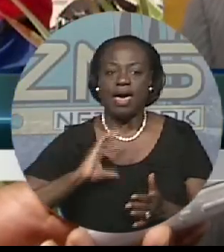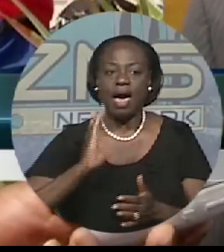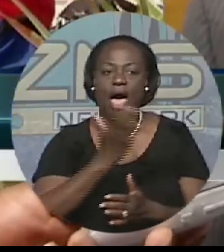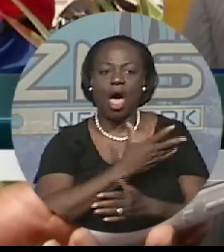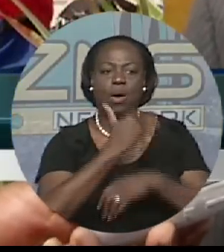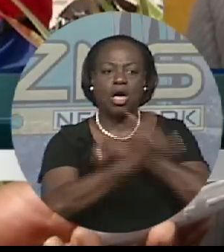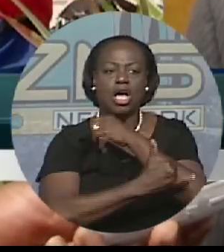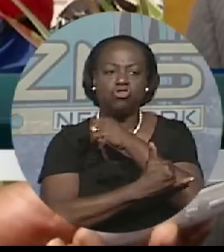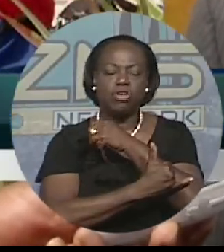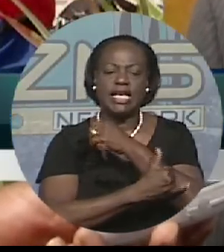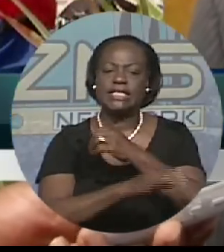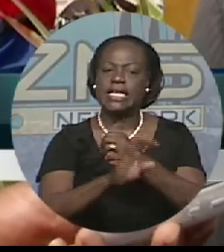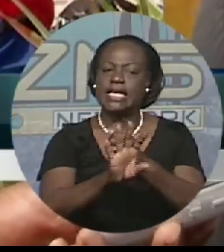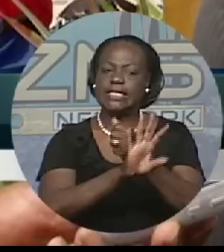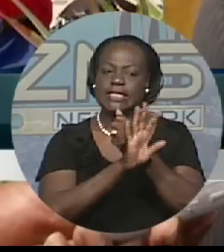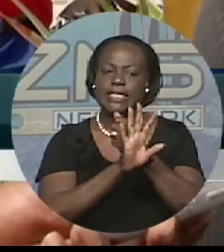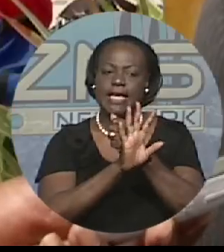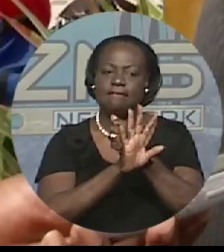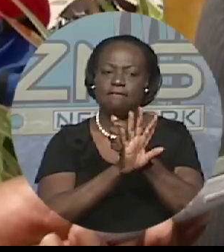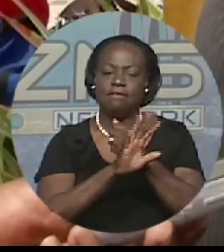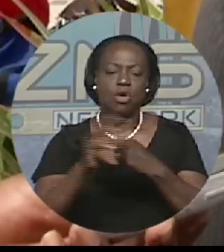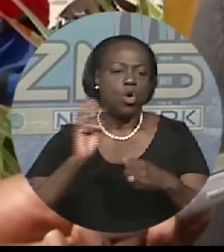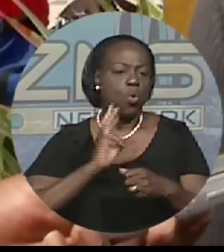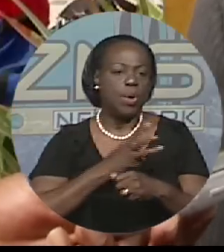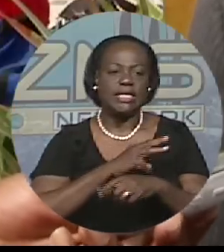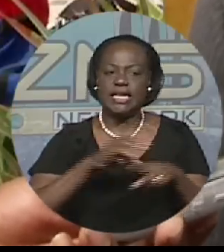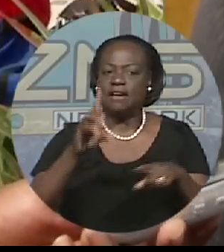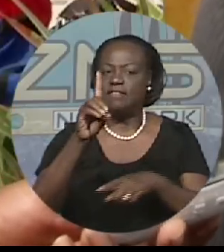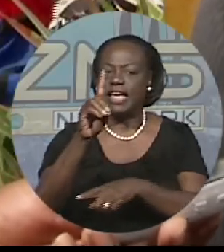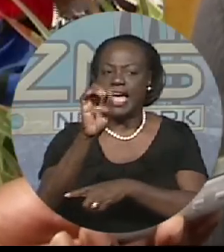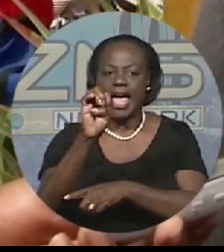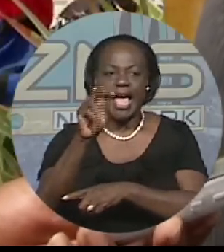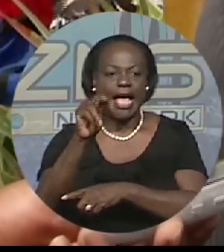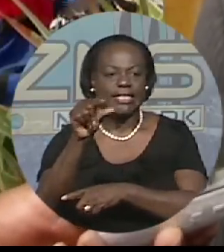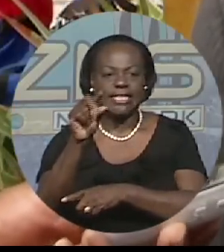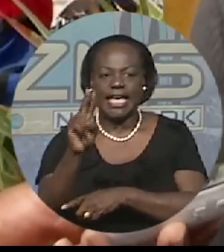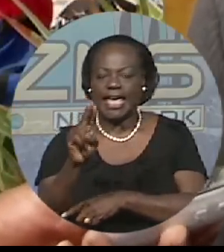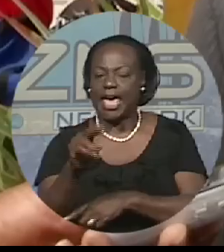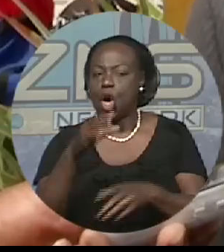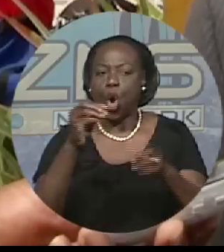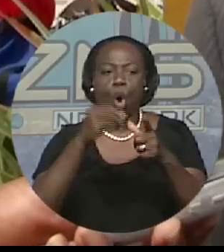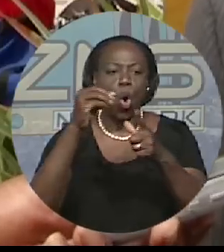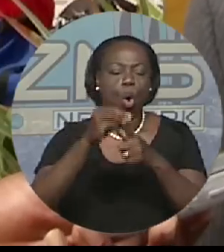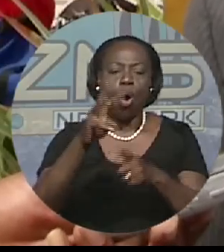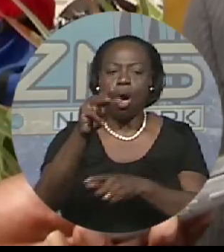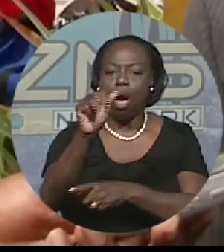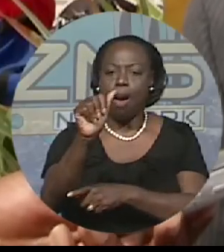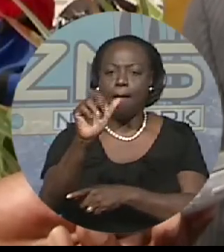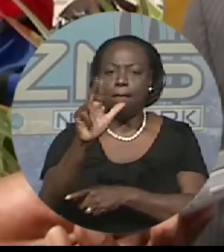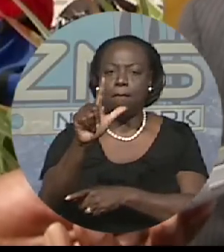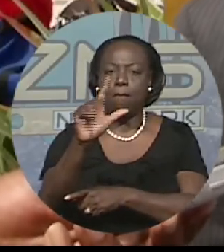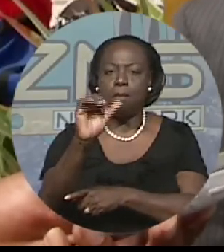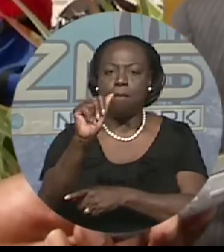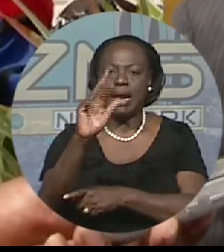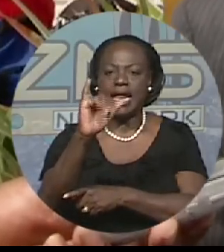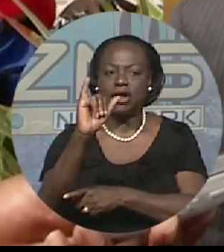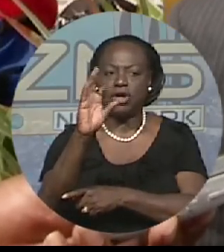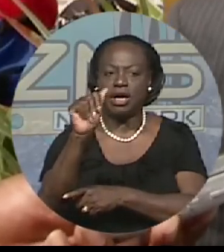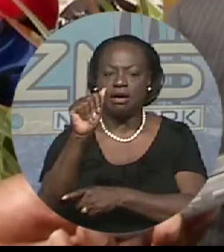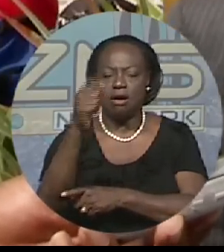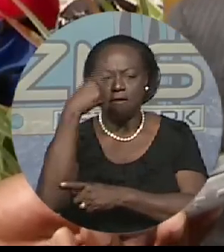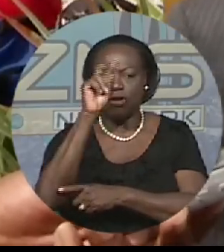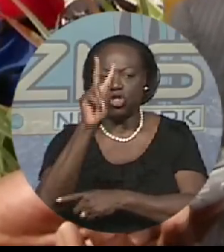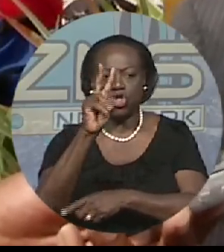safe. You know, we haven't had dengue or malaria for 2 years, but that hasn't made the